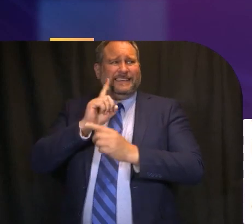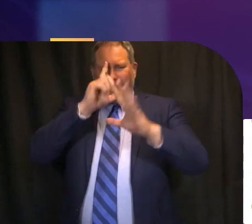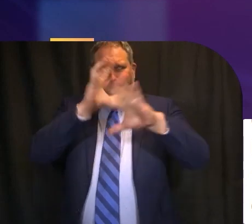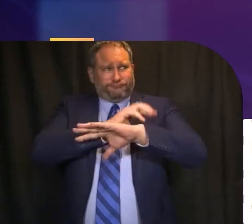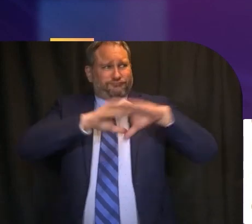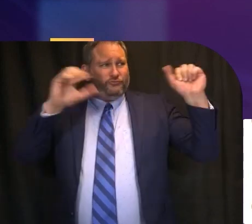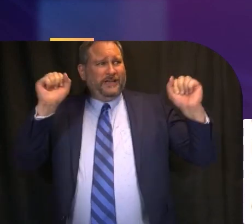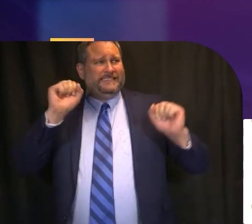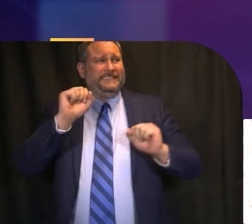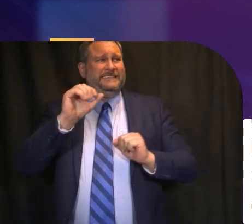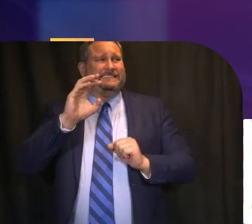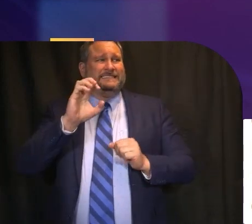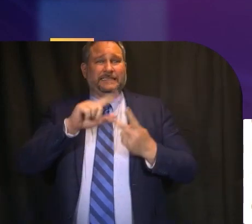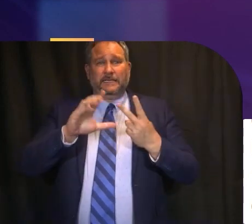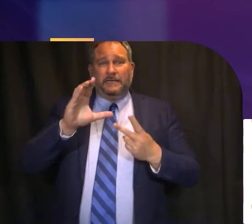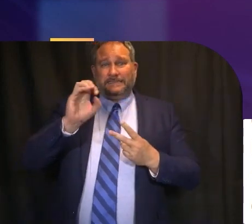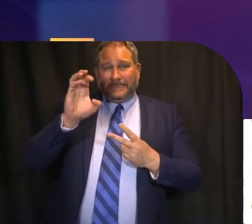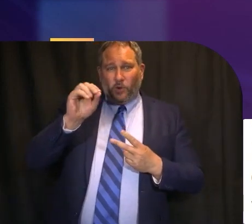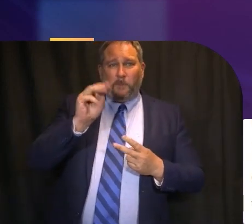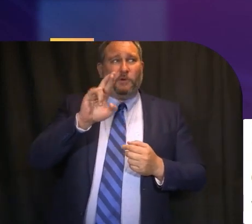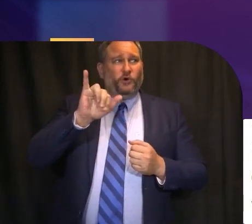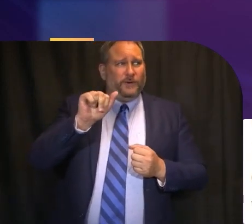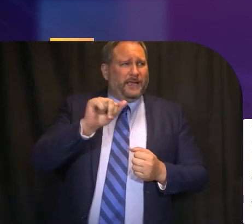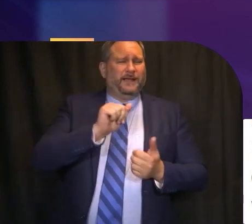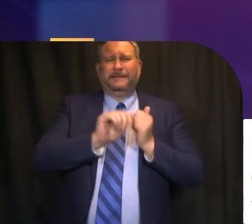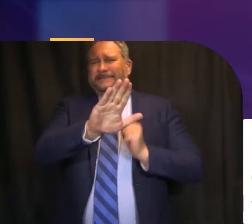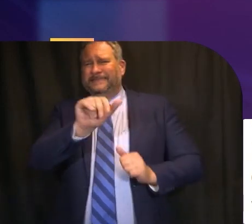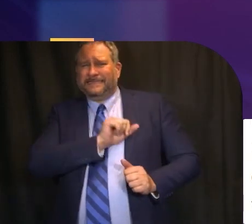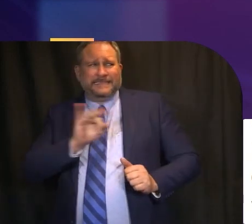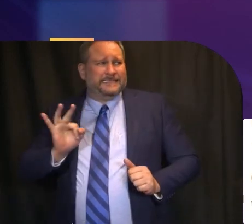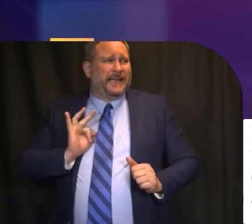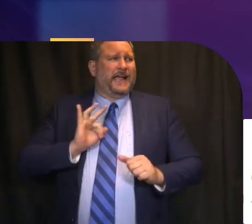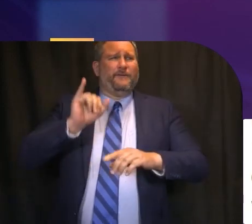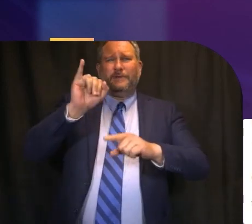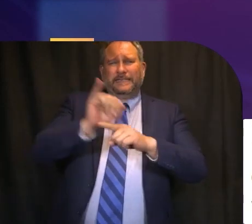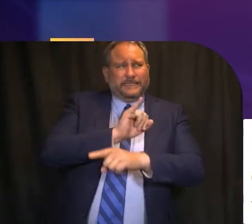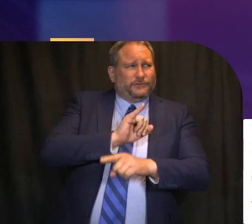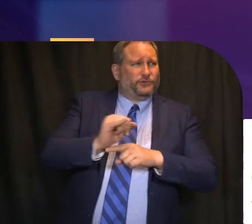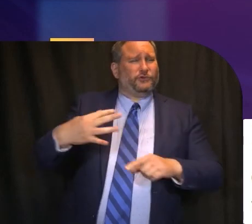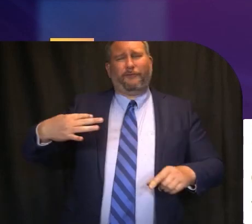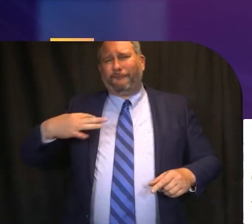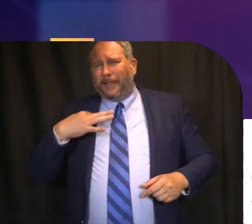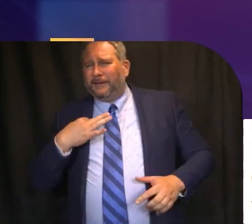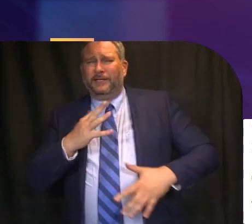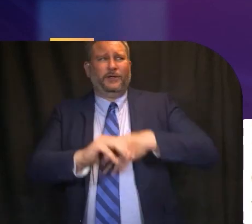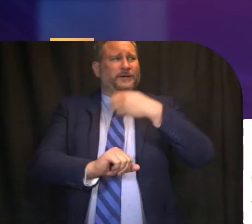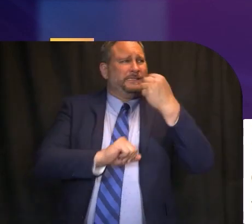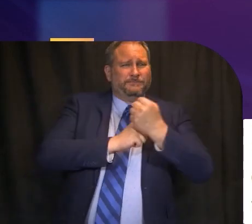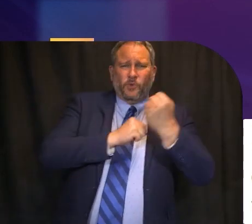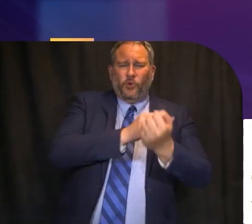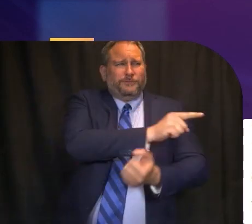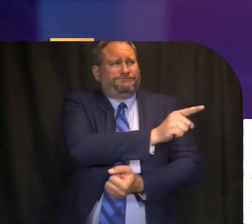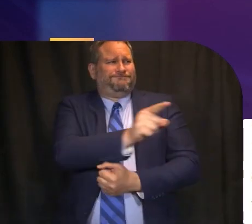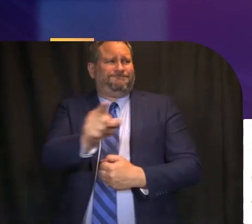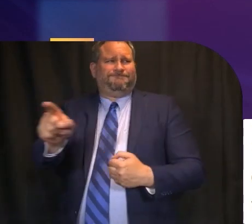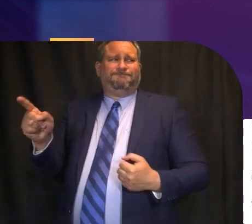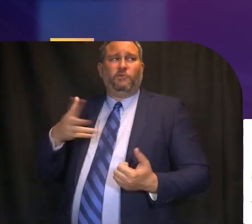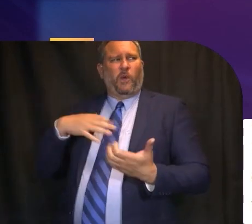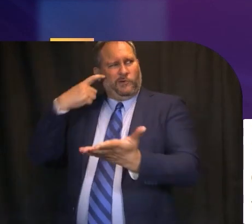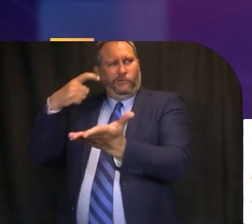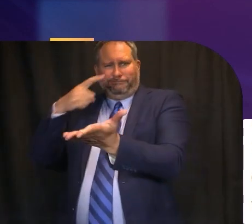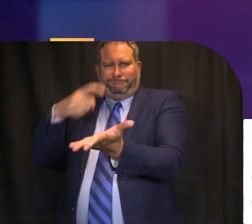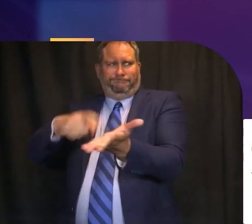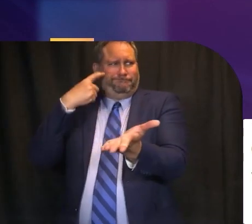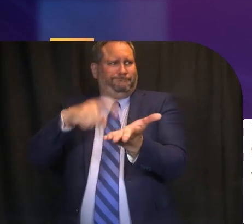intern, volunteer, and supporter. And I want to recognize those being honored tonight. To everyone who's working to ensure that people